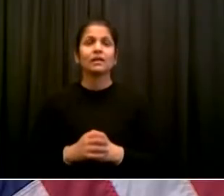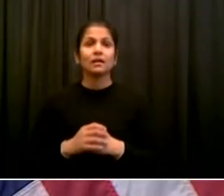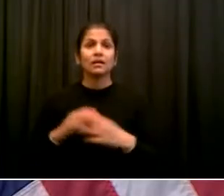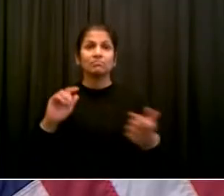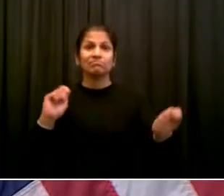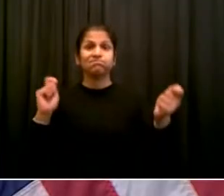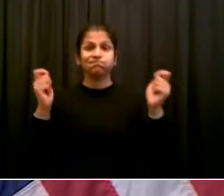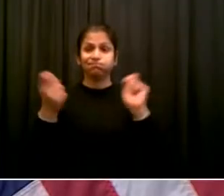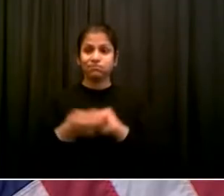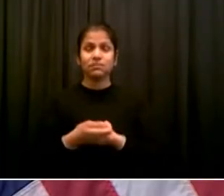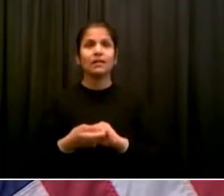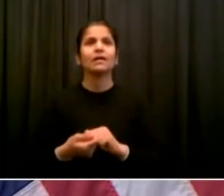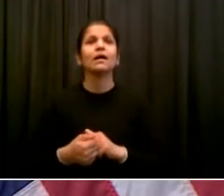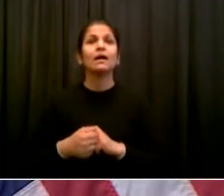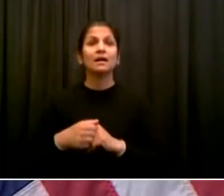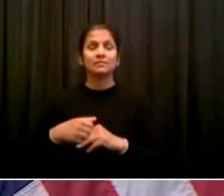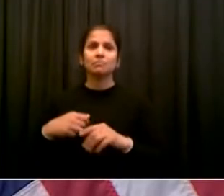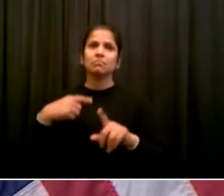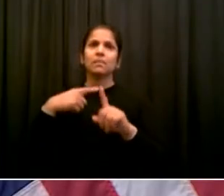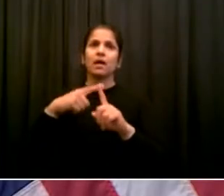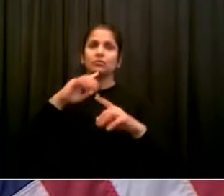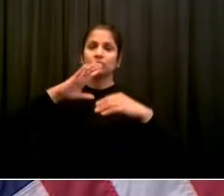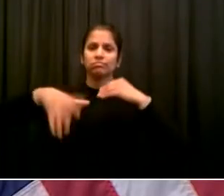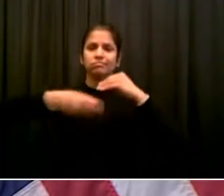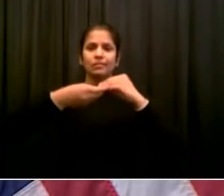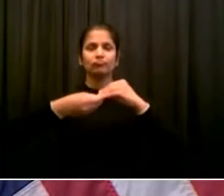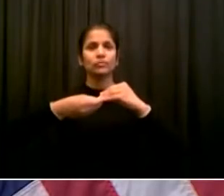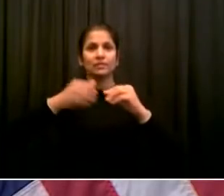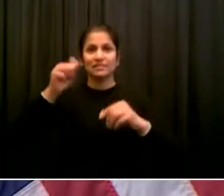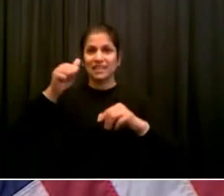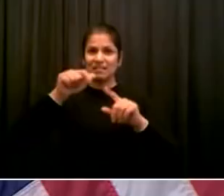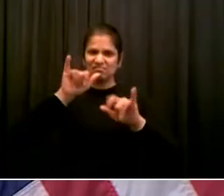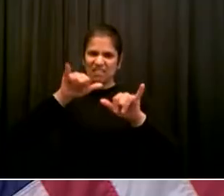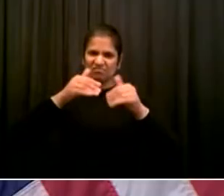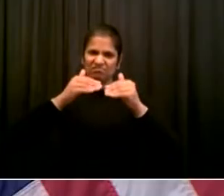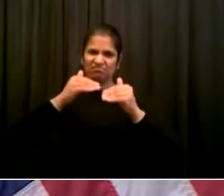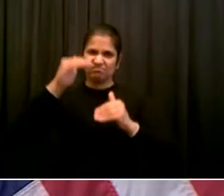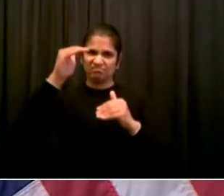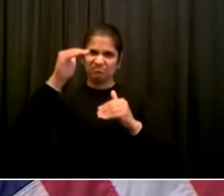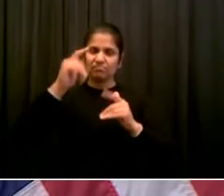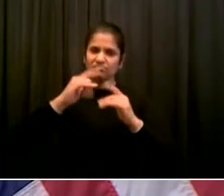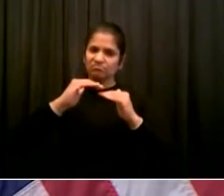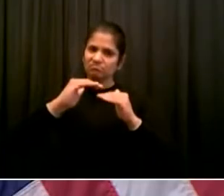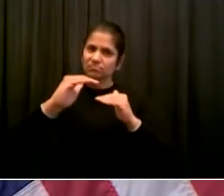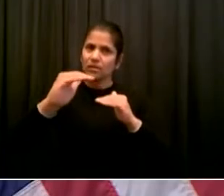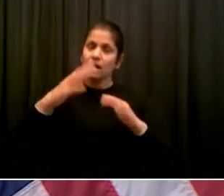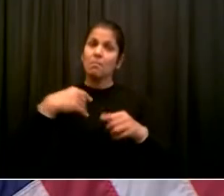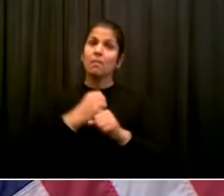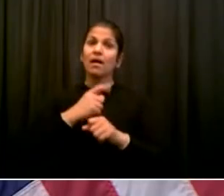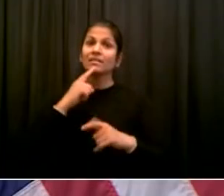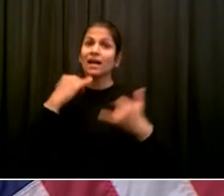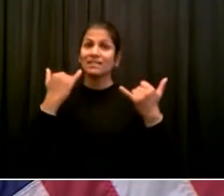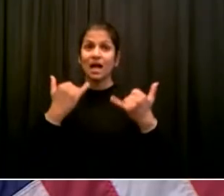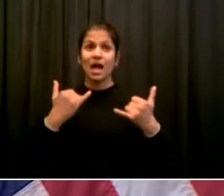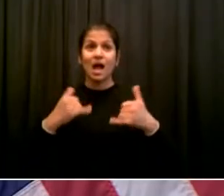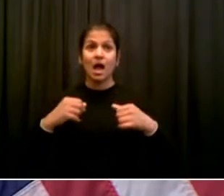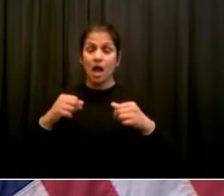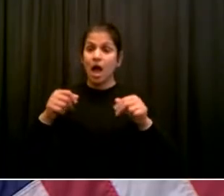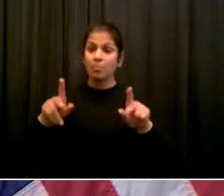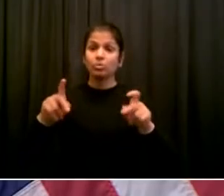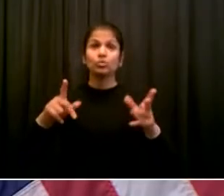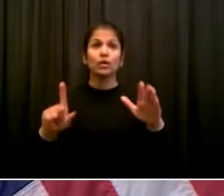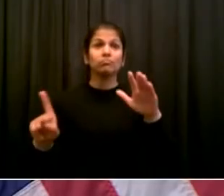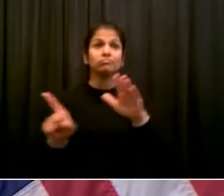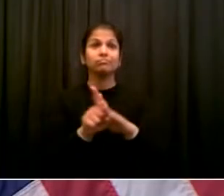has been a steady pace, I would say, but this opportunity that presents itself now, I think, is critical and most